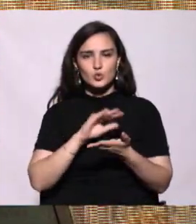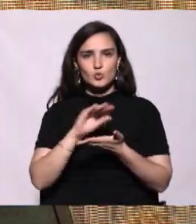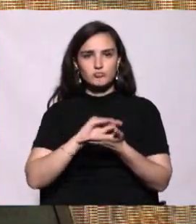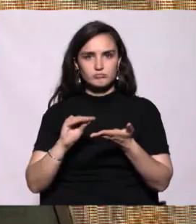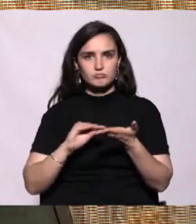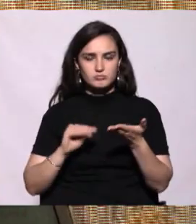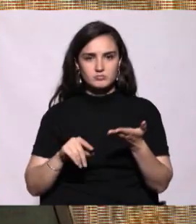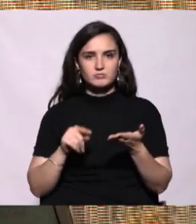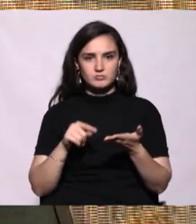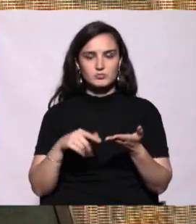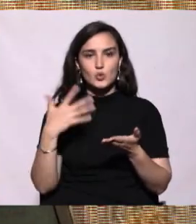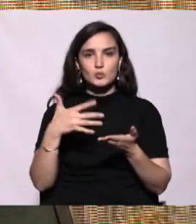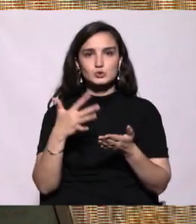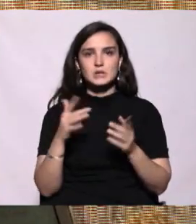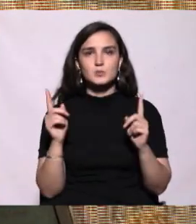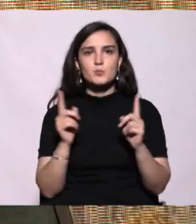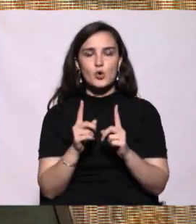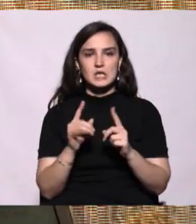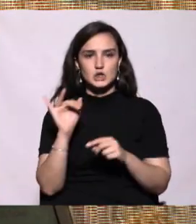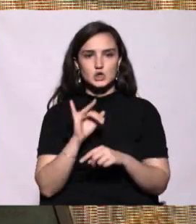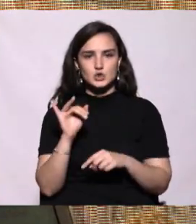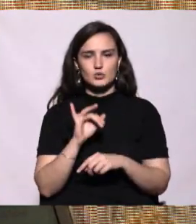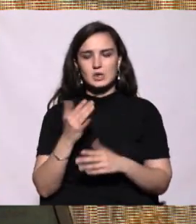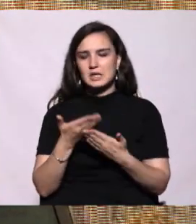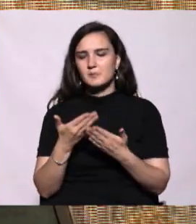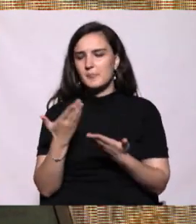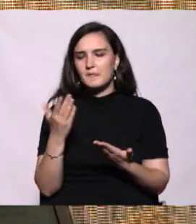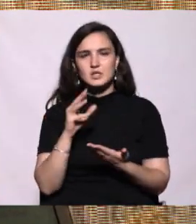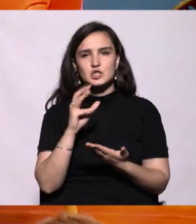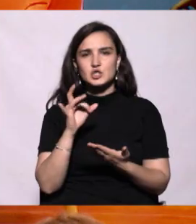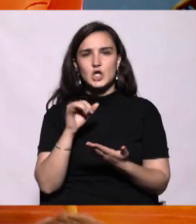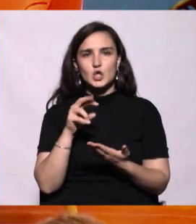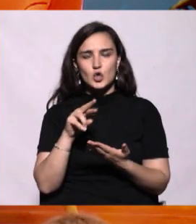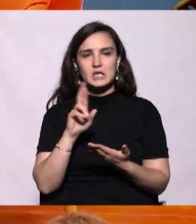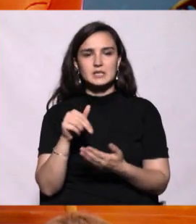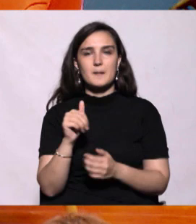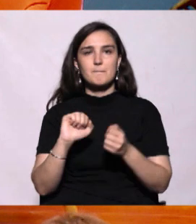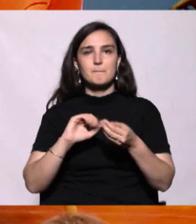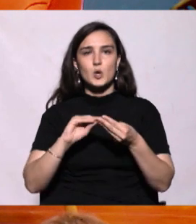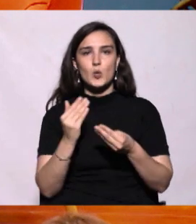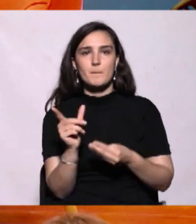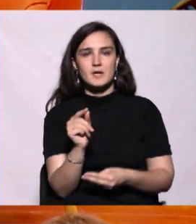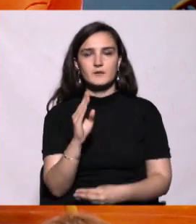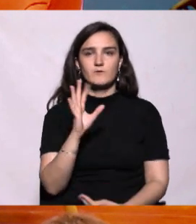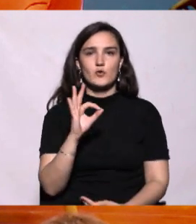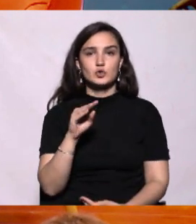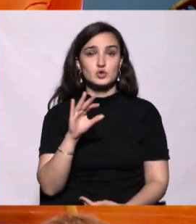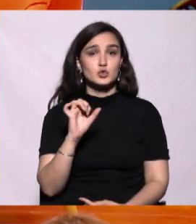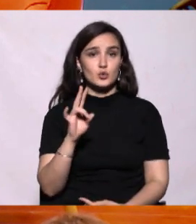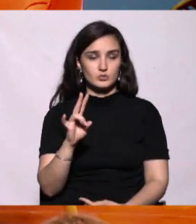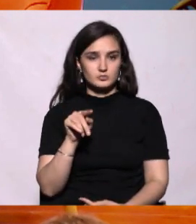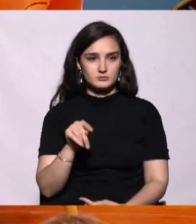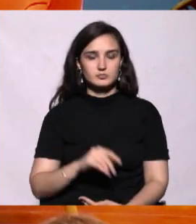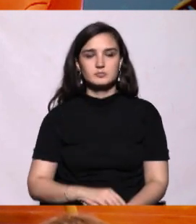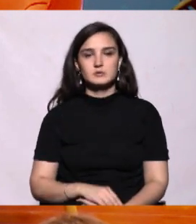and 50 short stories, all about Sherlock and his friend Watson. But in addition